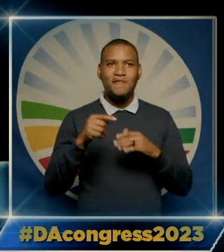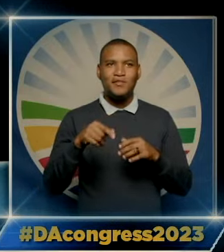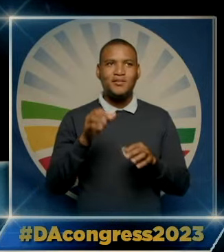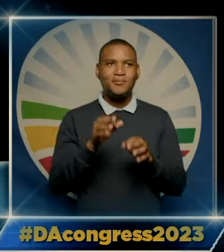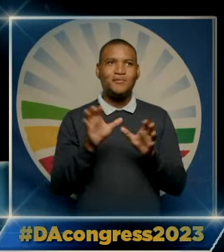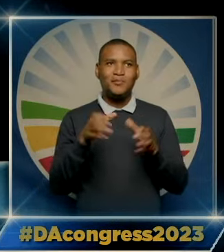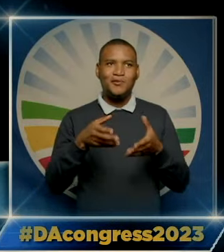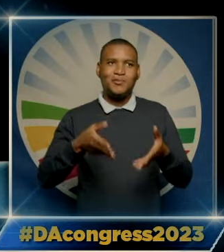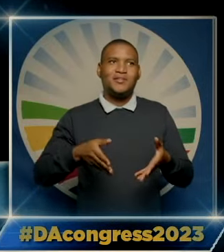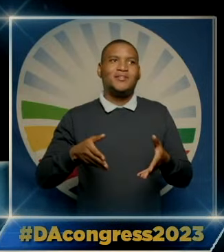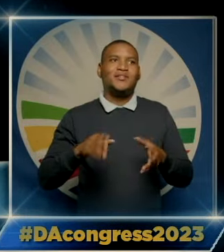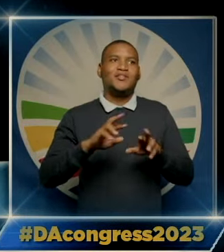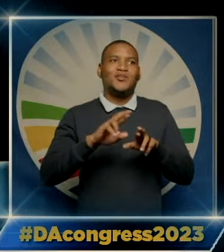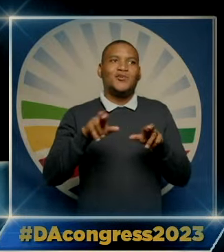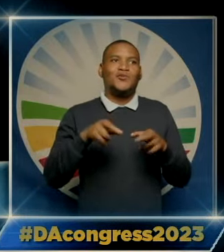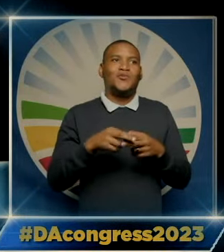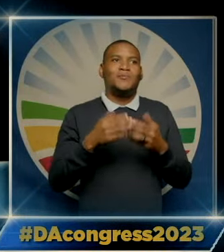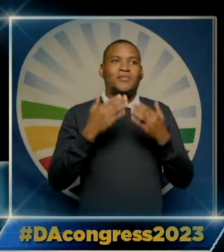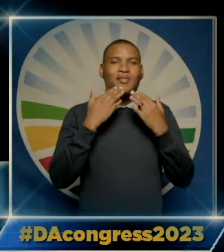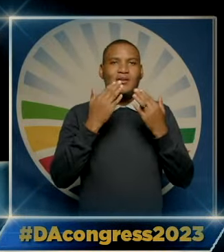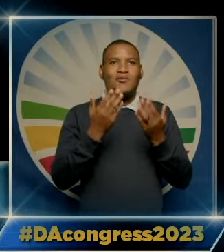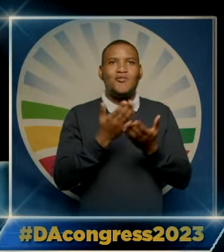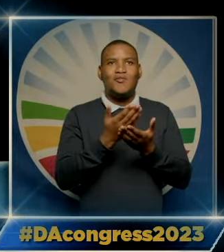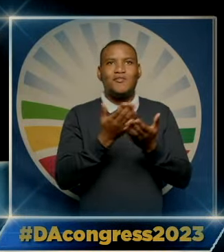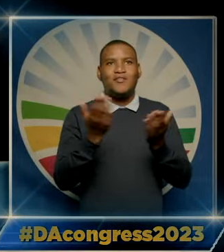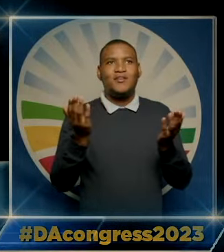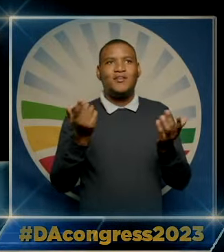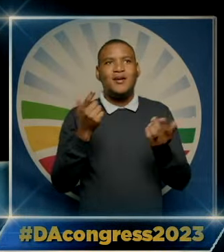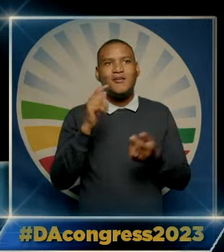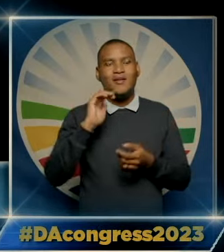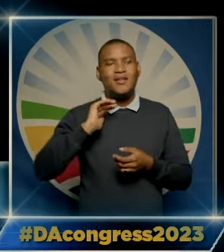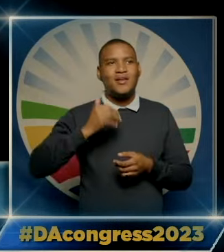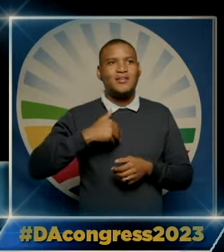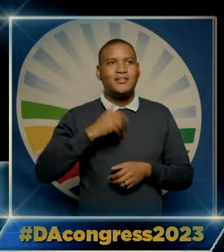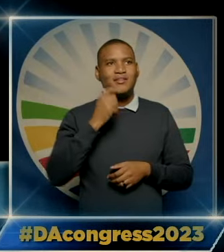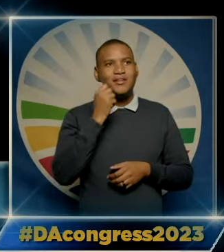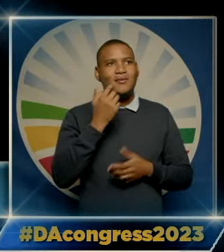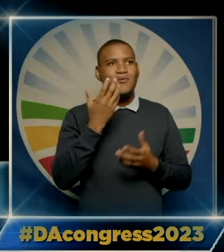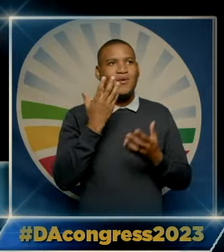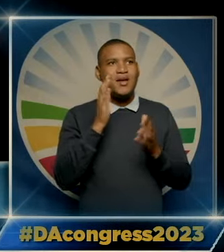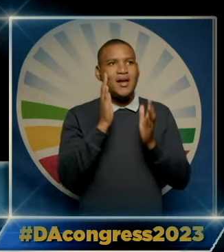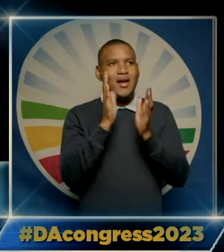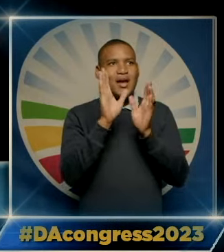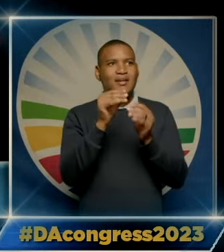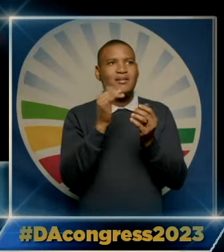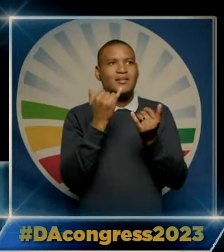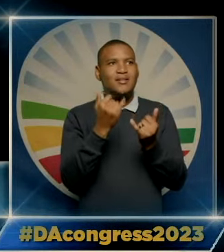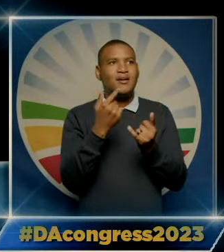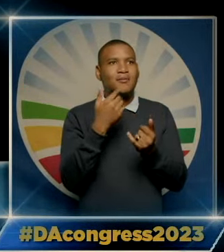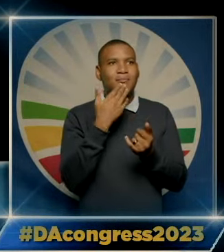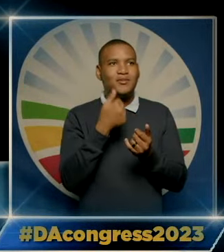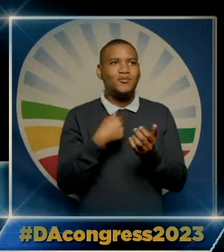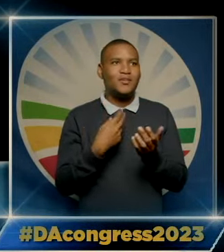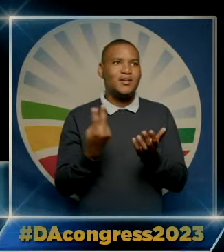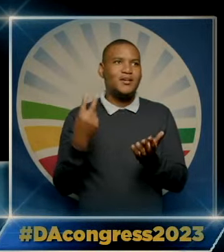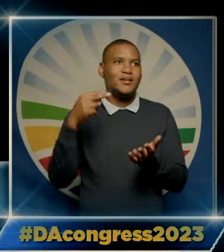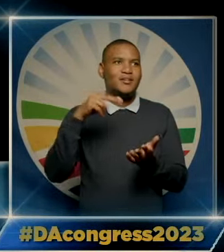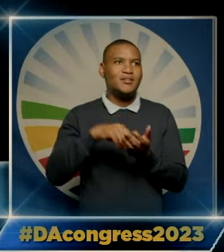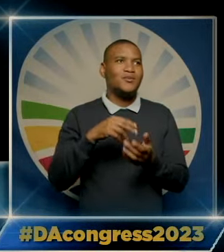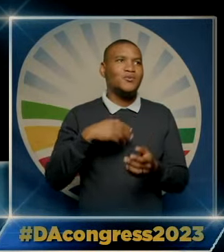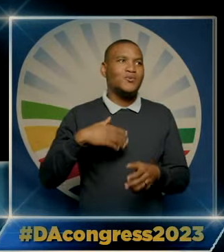room here today. So thank you, all of you. Now, ladies and gentlemen, we now ask that we all please rise as we sing our